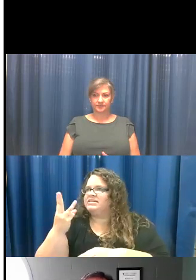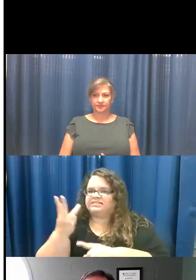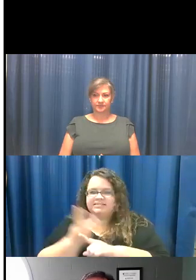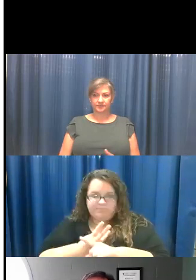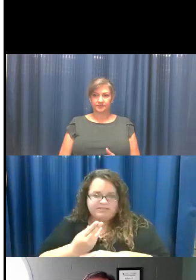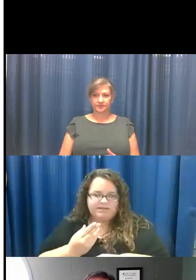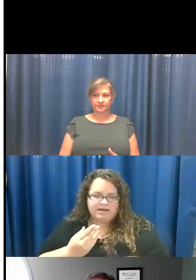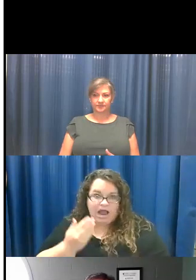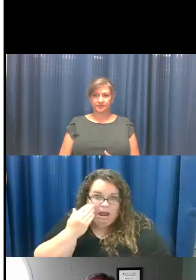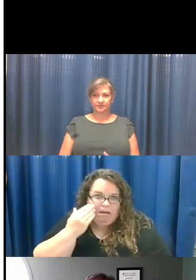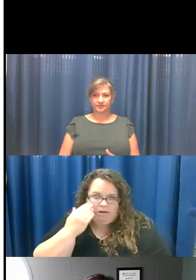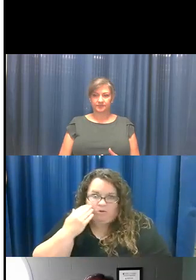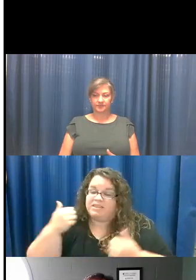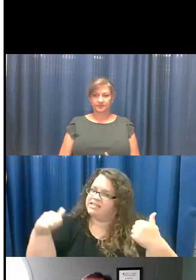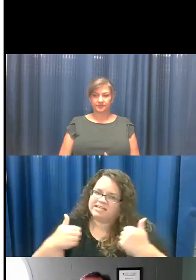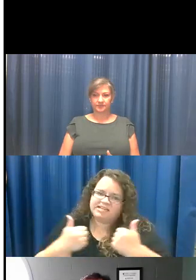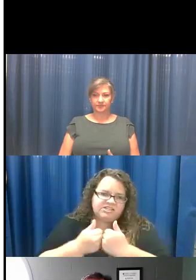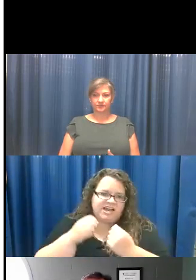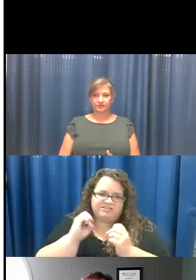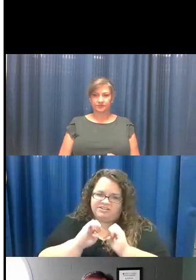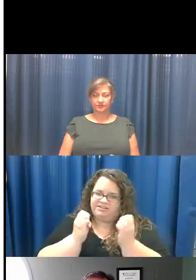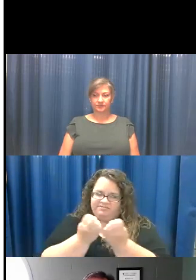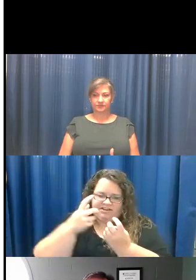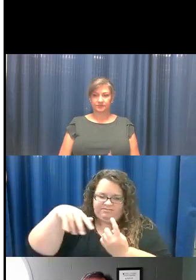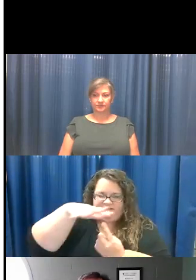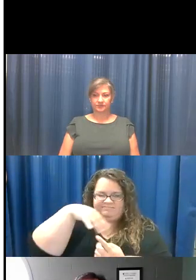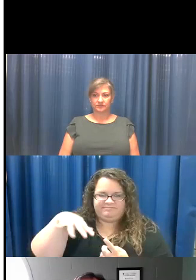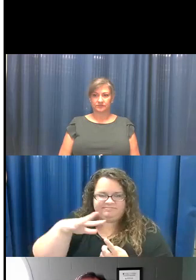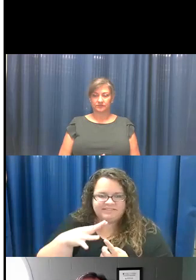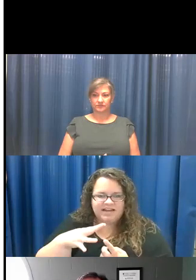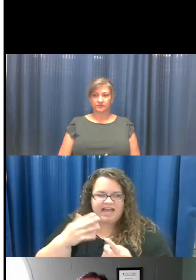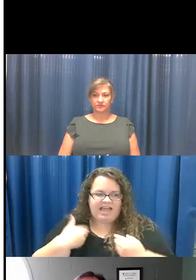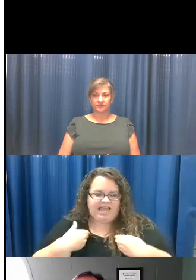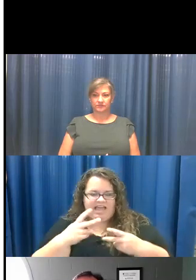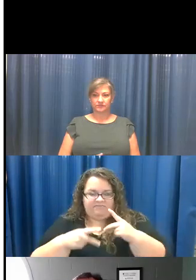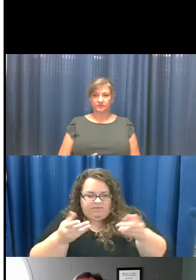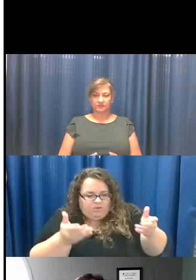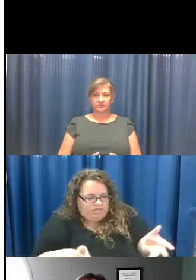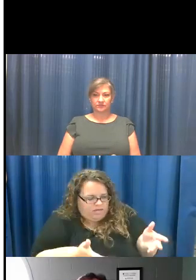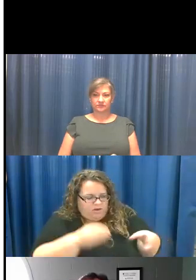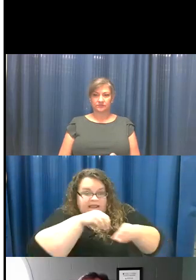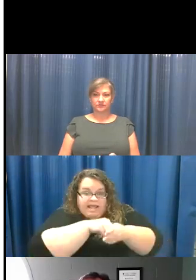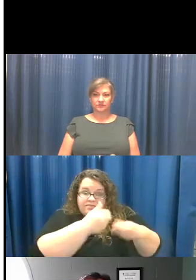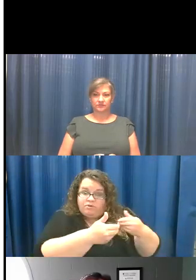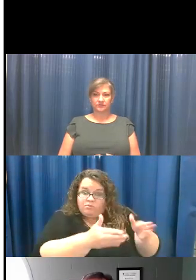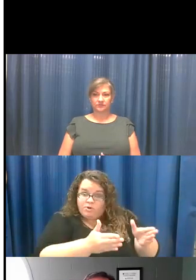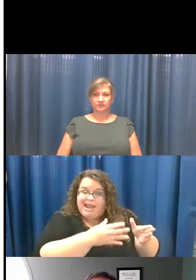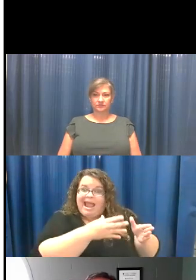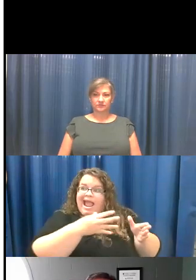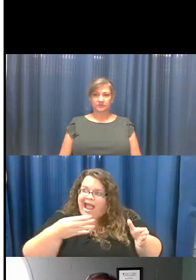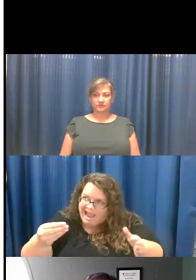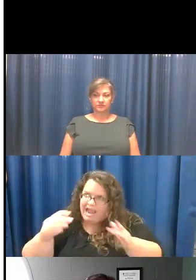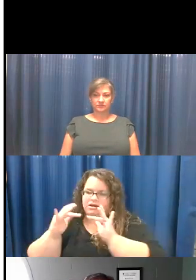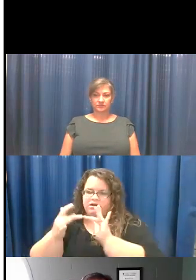a challenging environment to have people live in person with me as well as online. Often I find that my